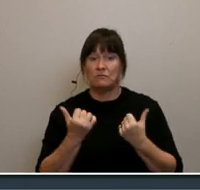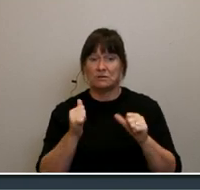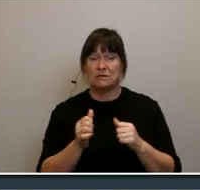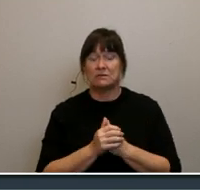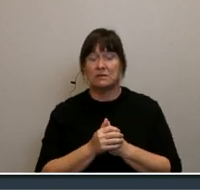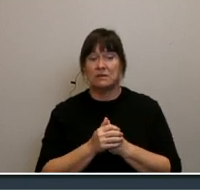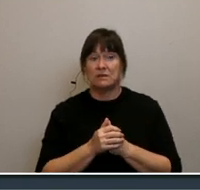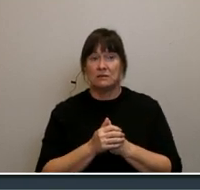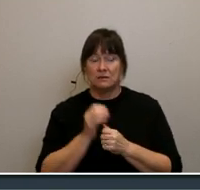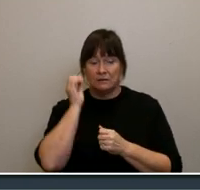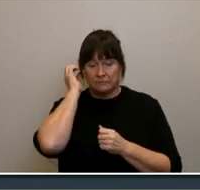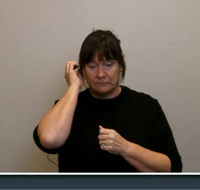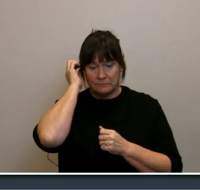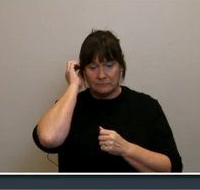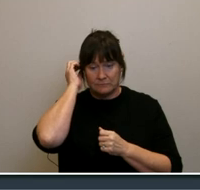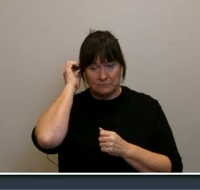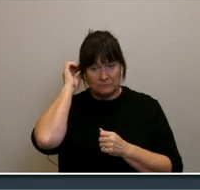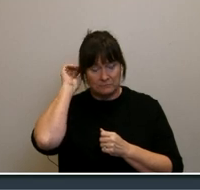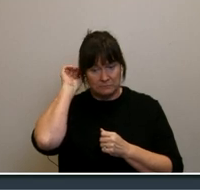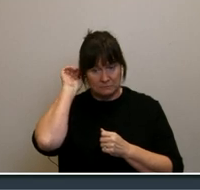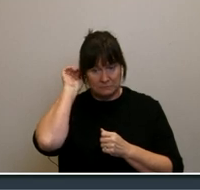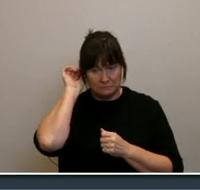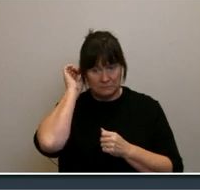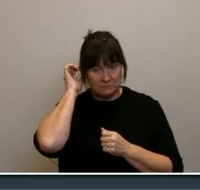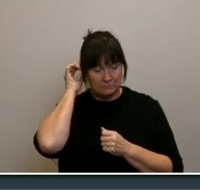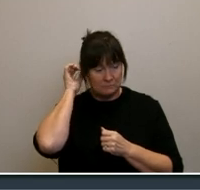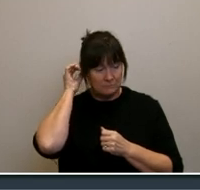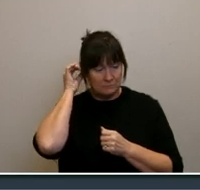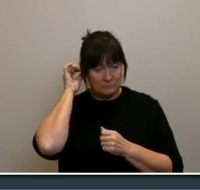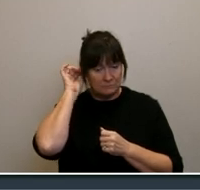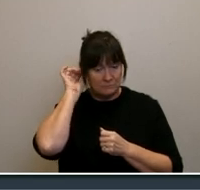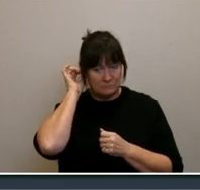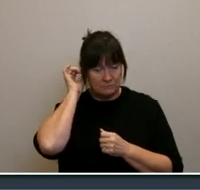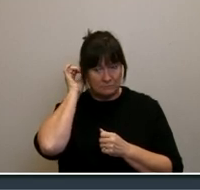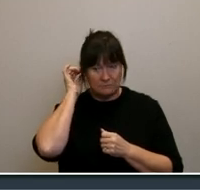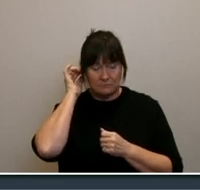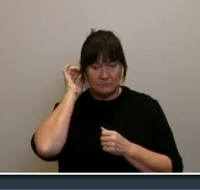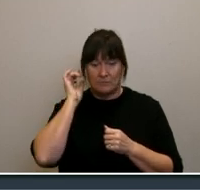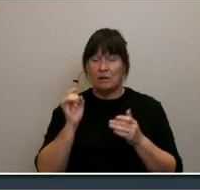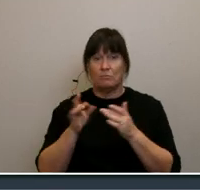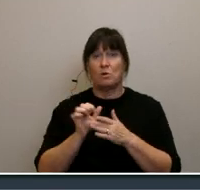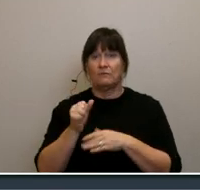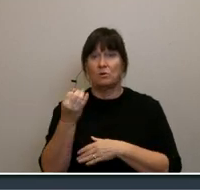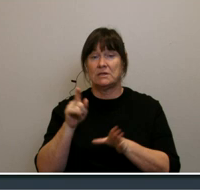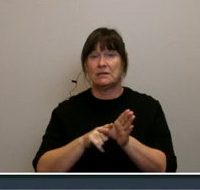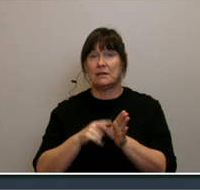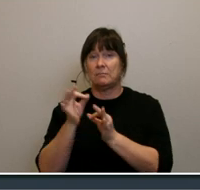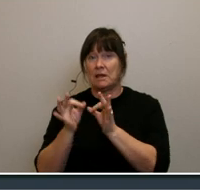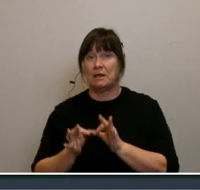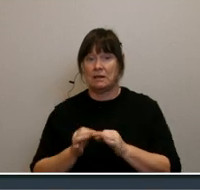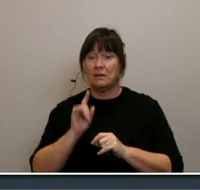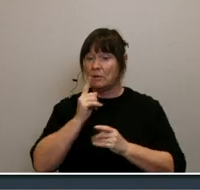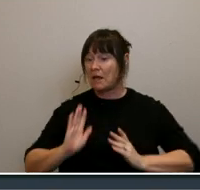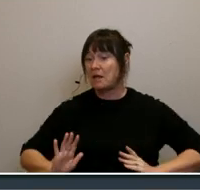success, and I think they're the ones that are critical to success of your 10-year plans. We can't restore